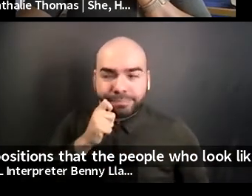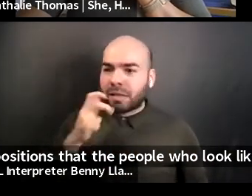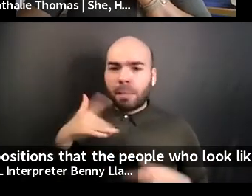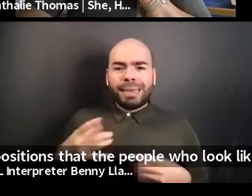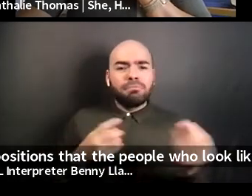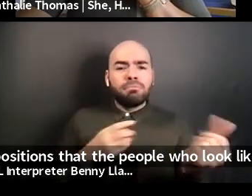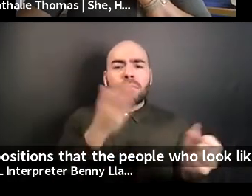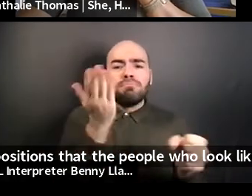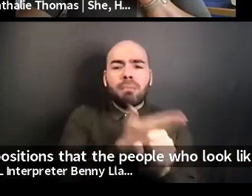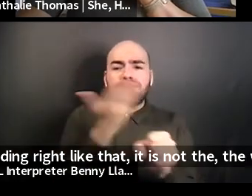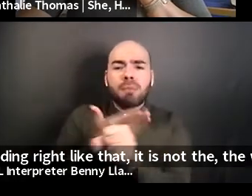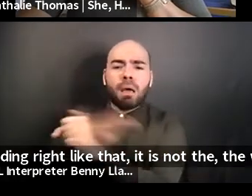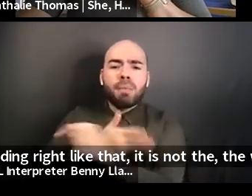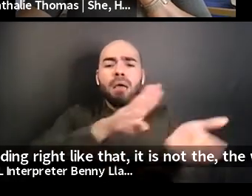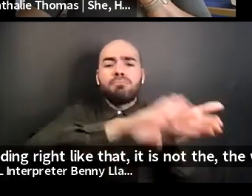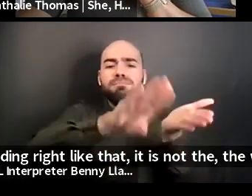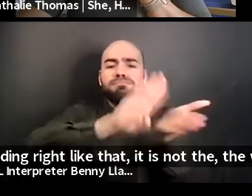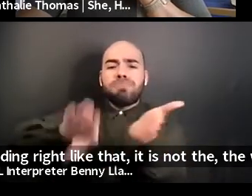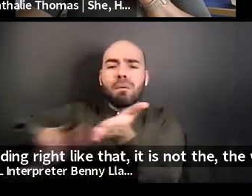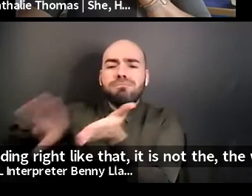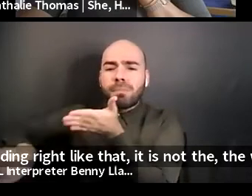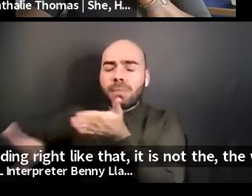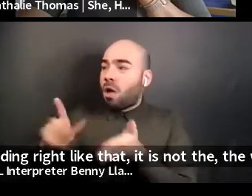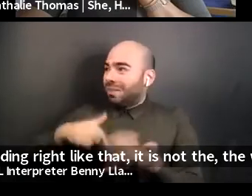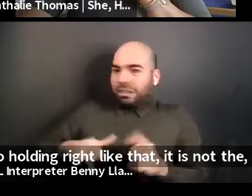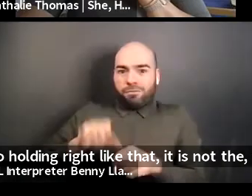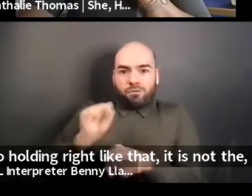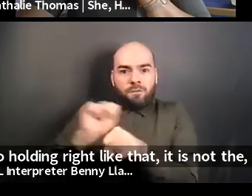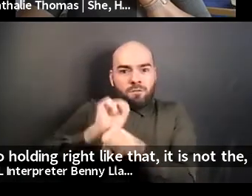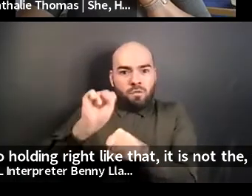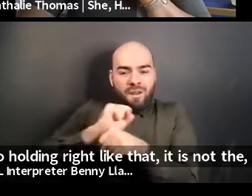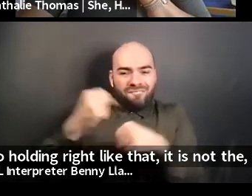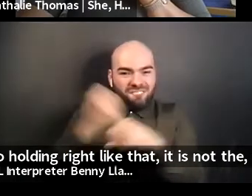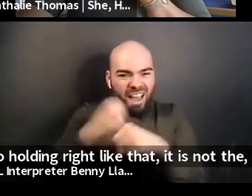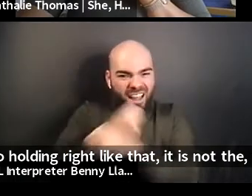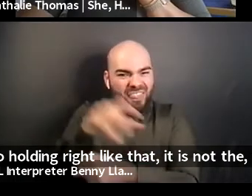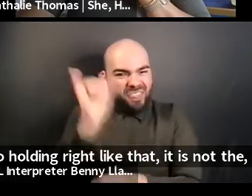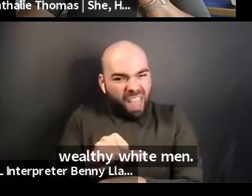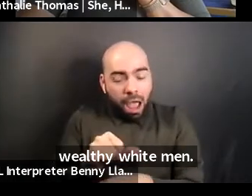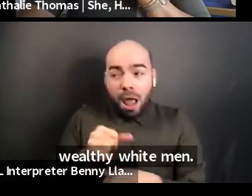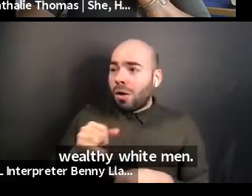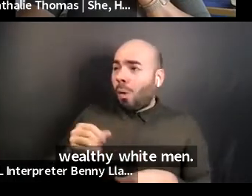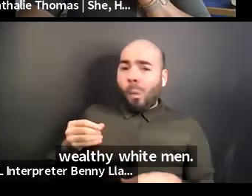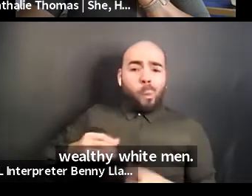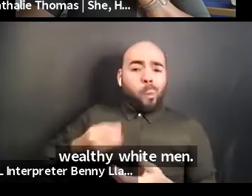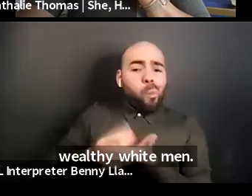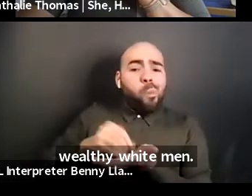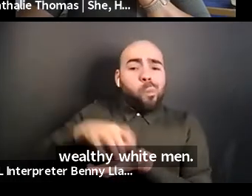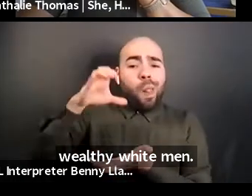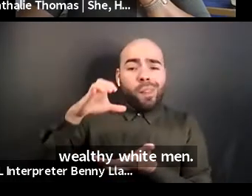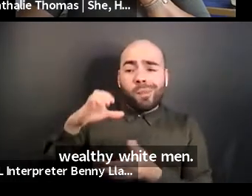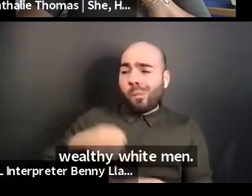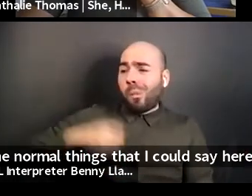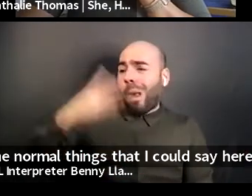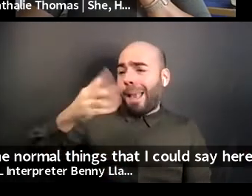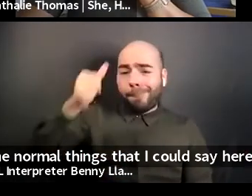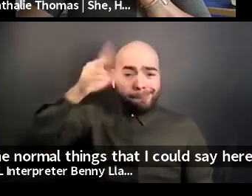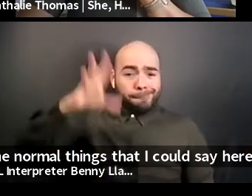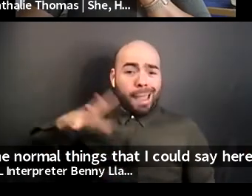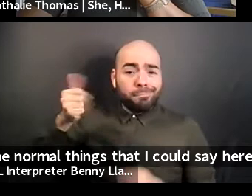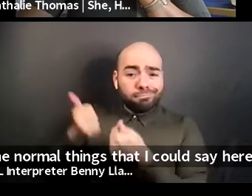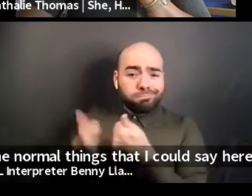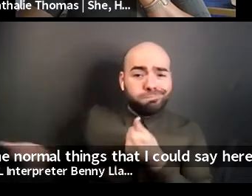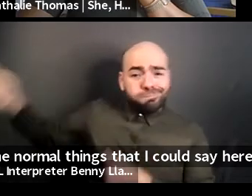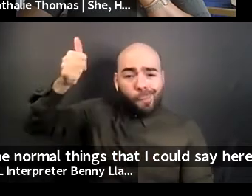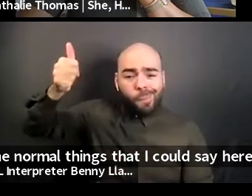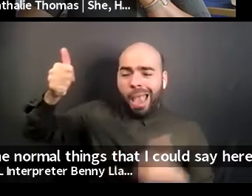the wealthy white men, all of the normal things that I could say here, the people who have historical